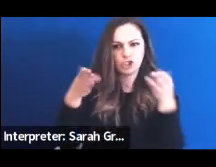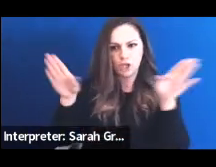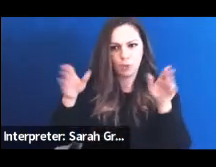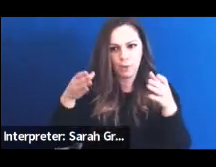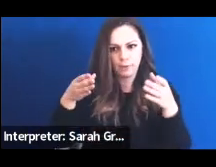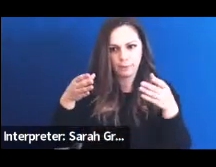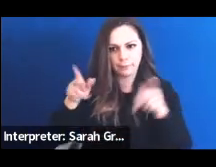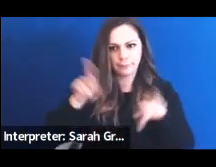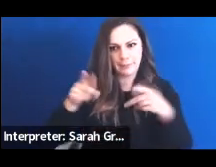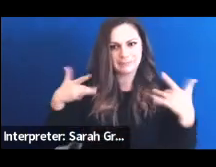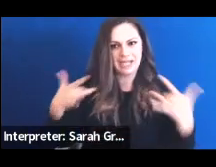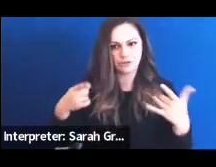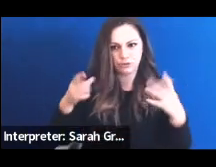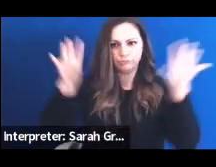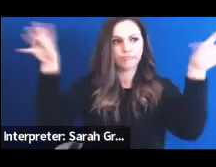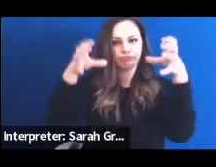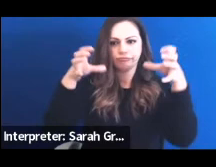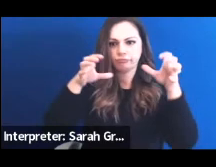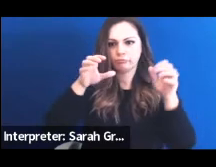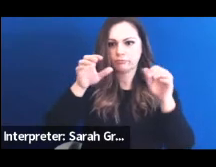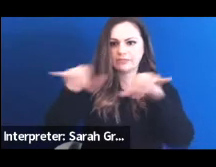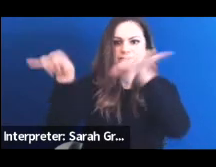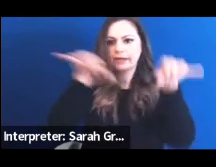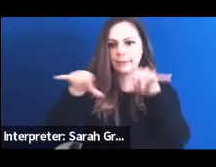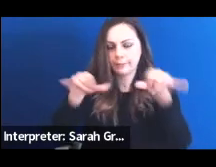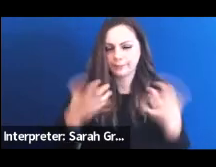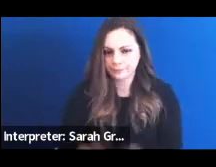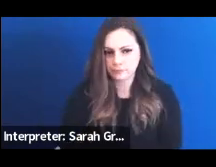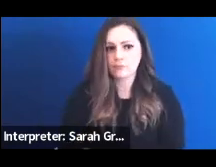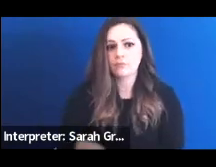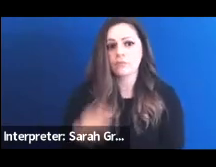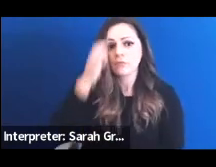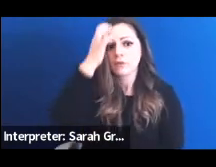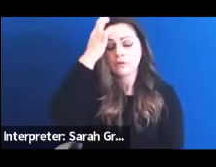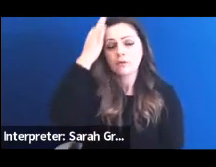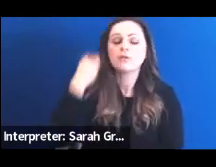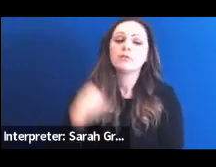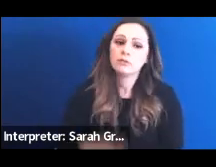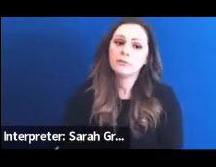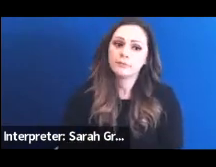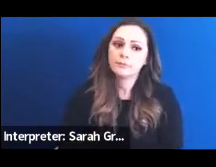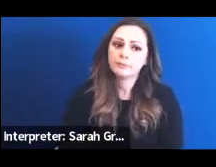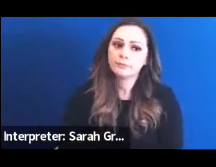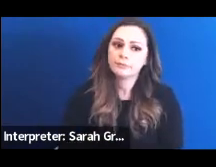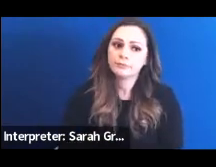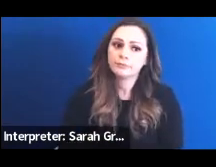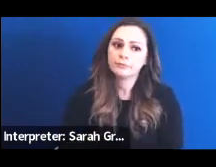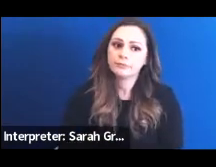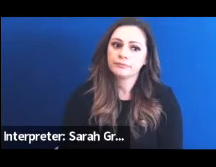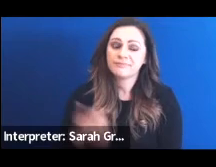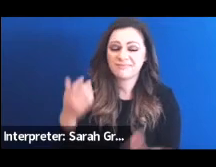because, I mean, you know, substance abuse would be mixing a real good quality bourbon with Hawaiian